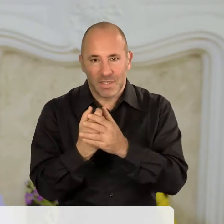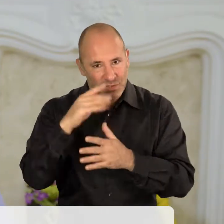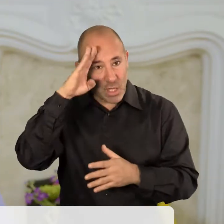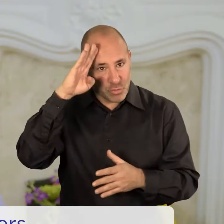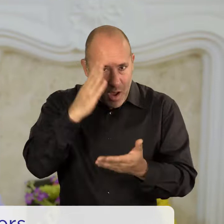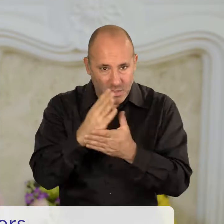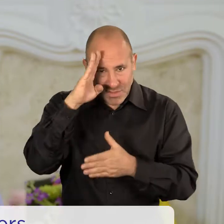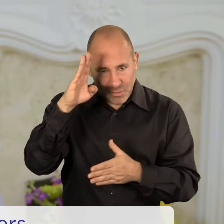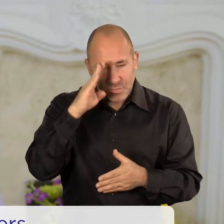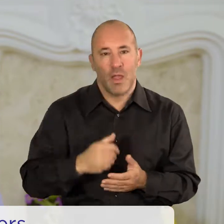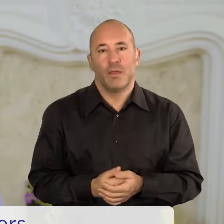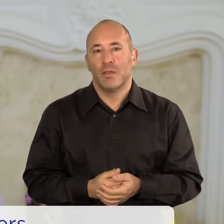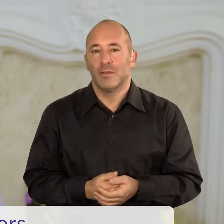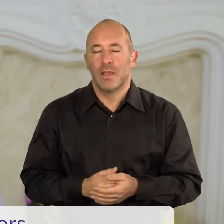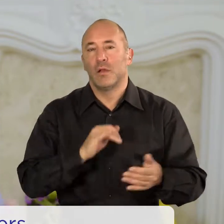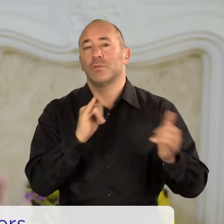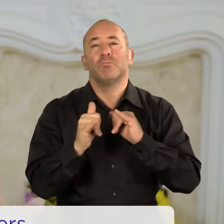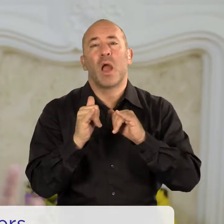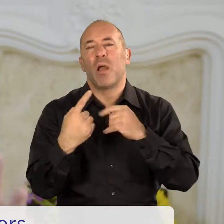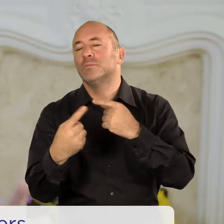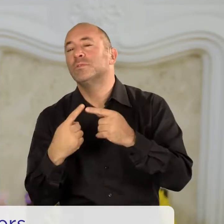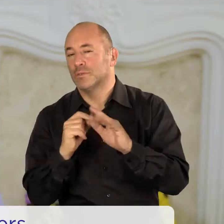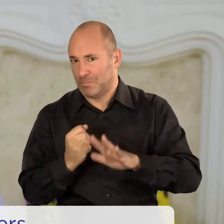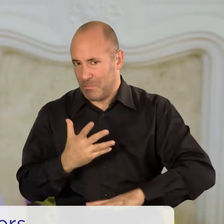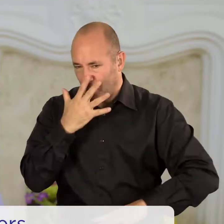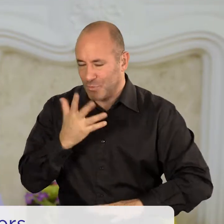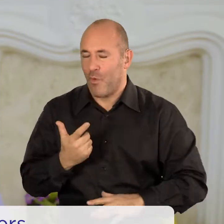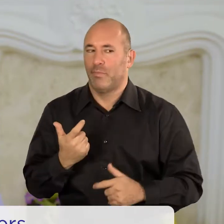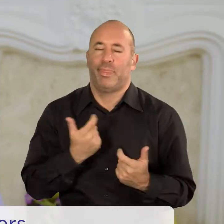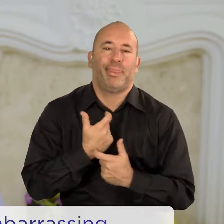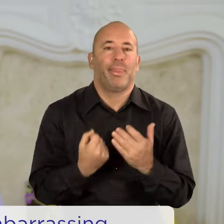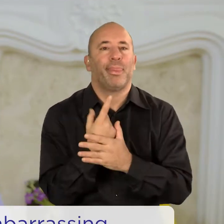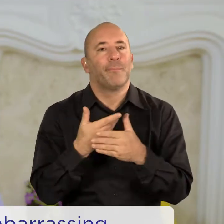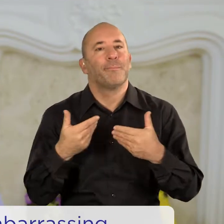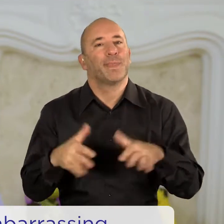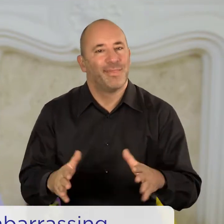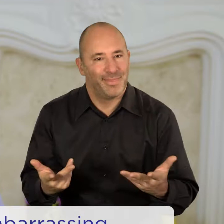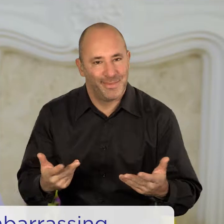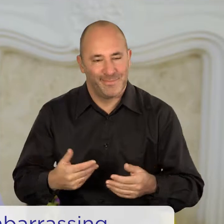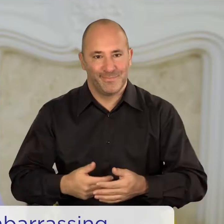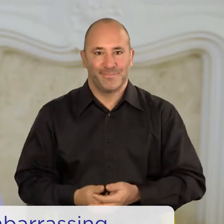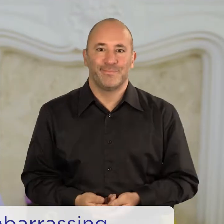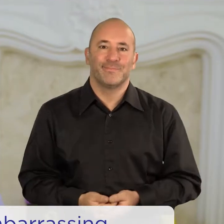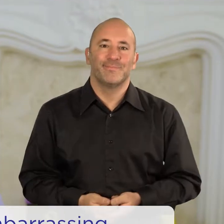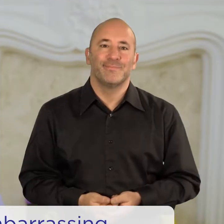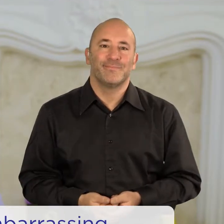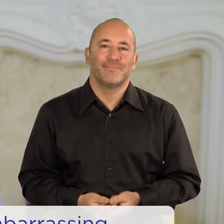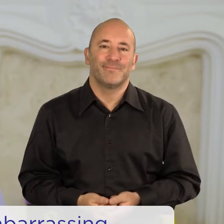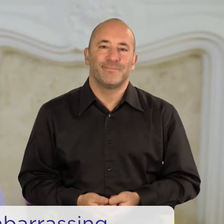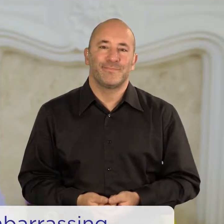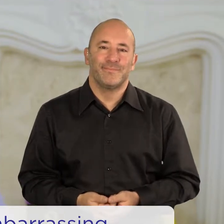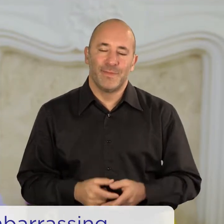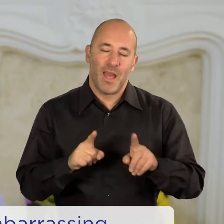too. So there are dangers, actual, real dangers. Other times it's just